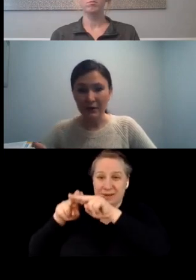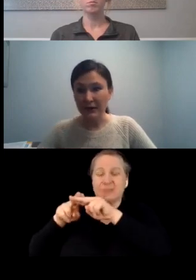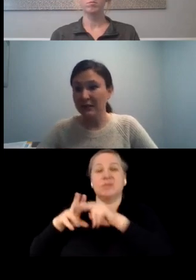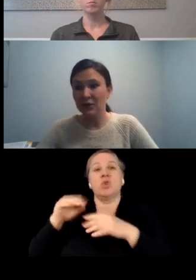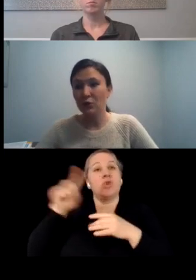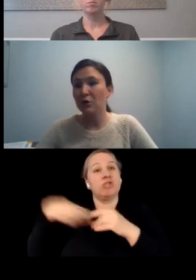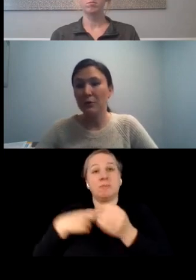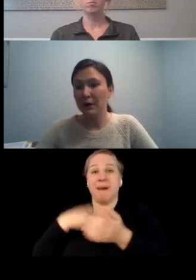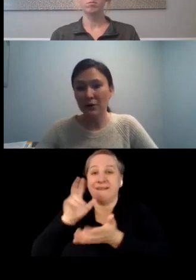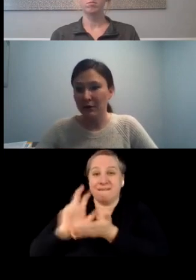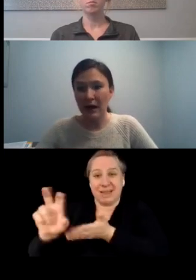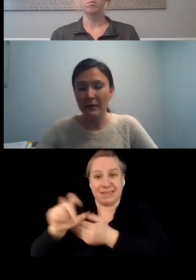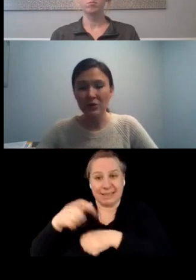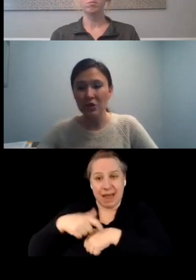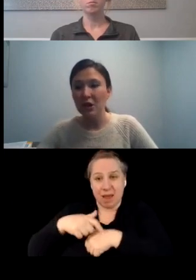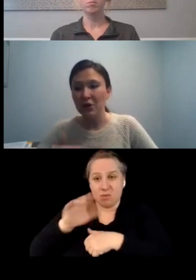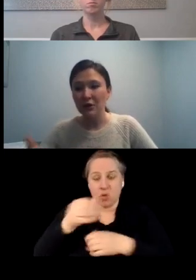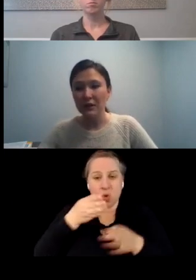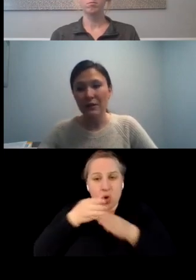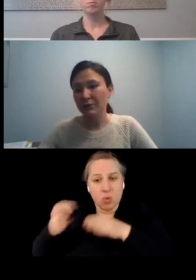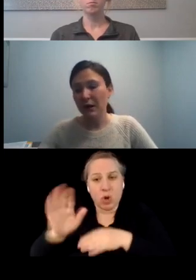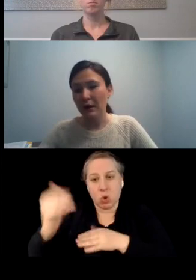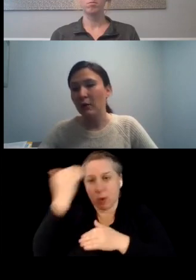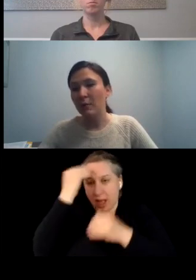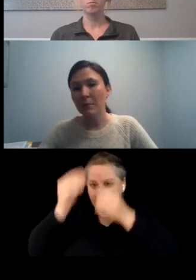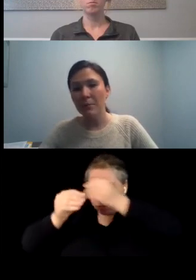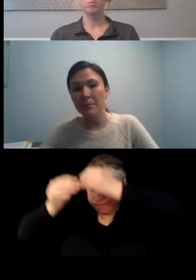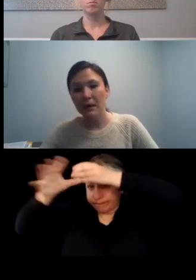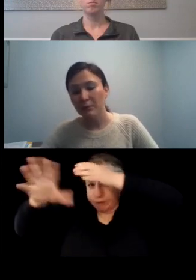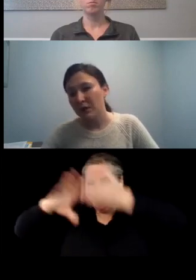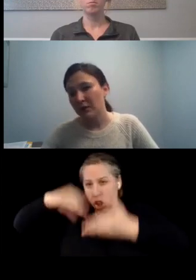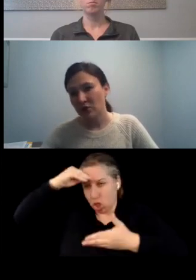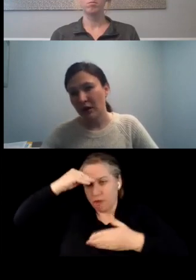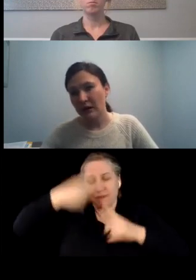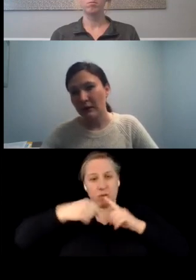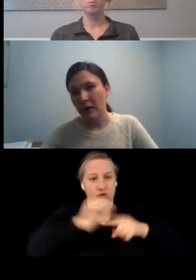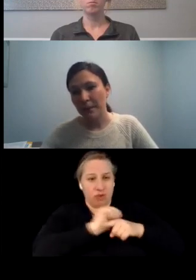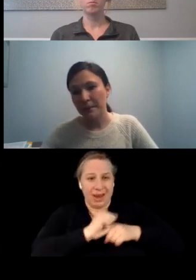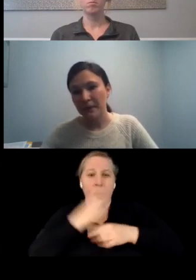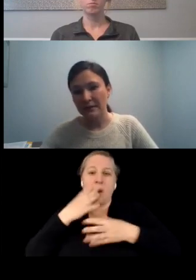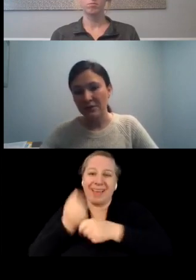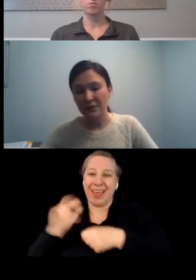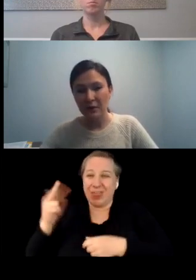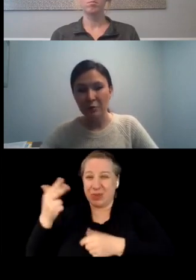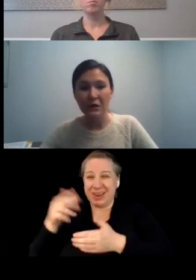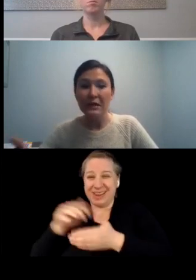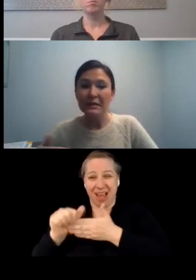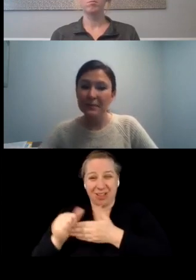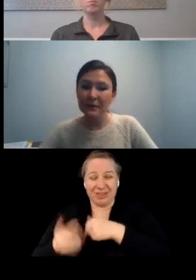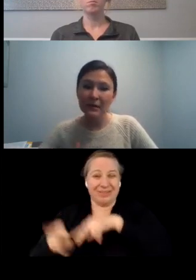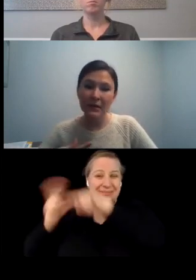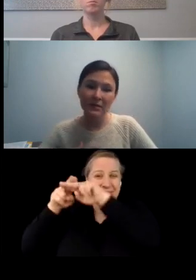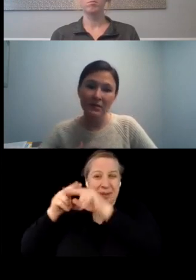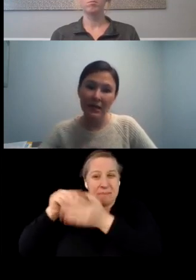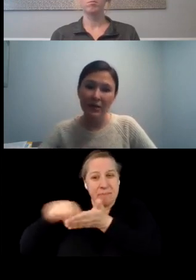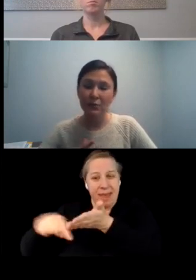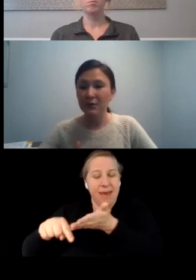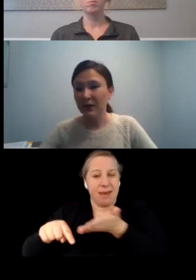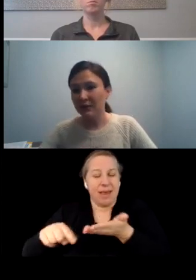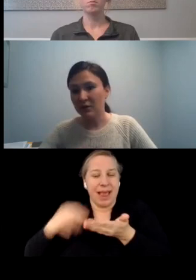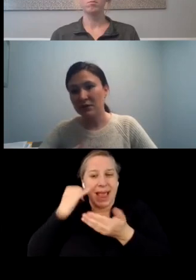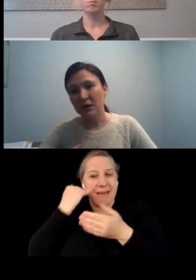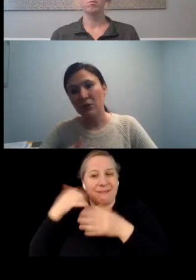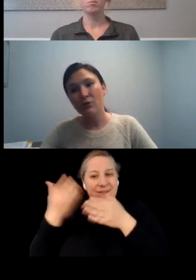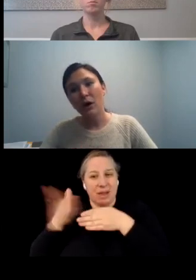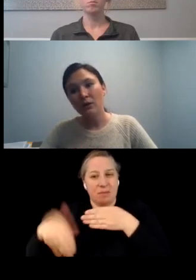in your career and your knowledge, you're going to get a $3 an hour bump by completing the training as it's available. Typically, this will take